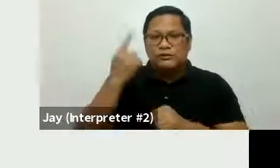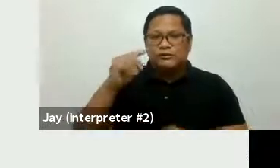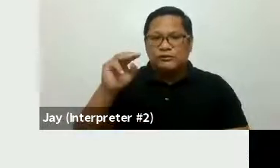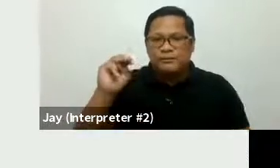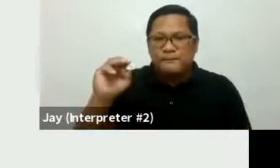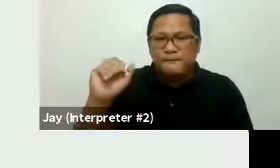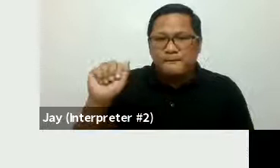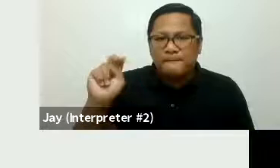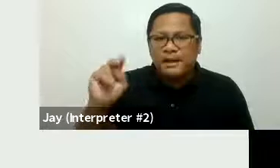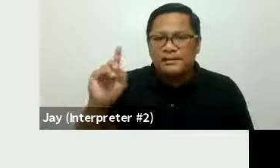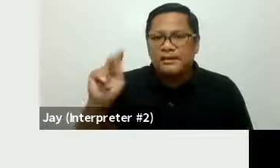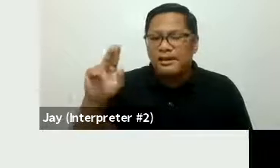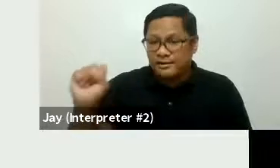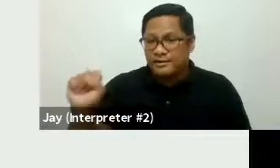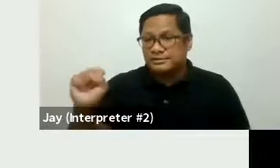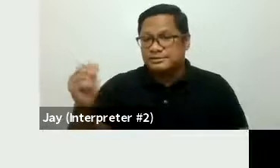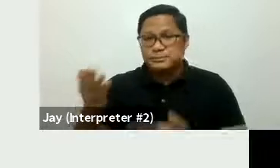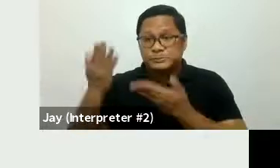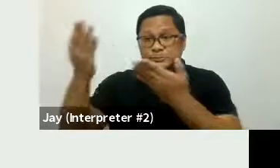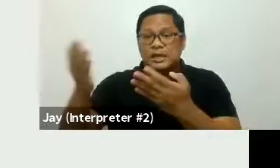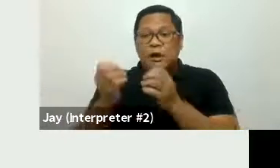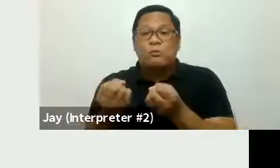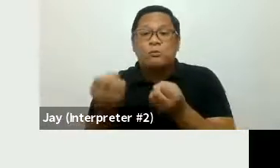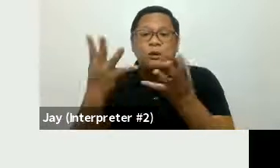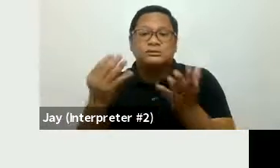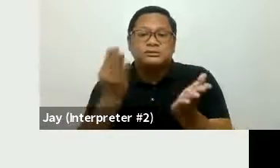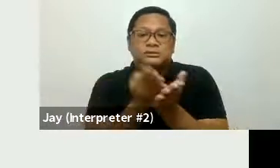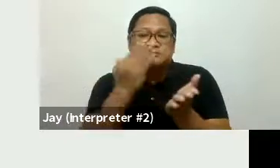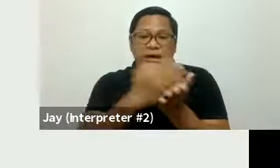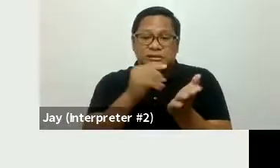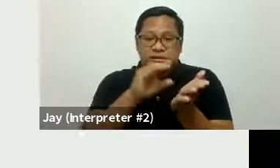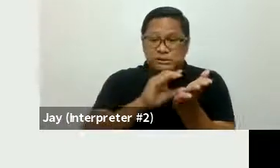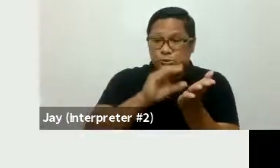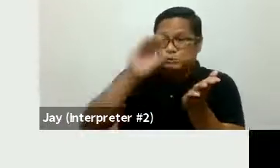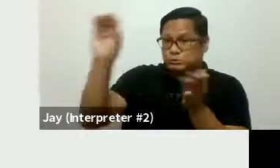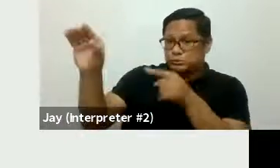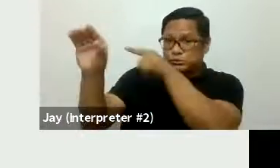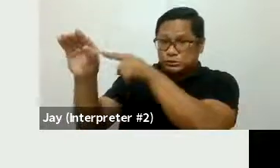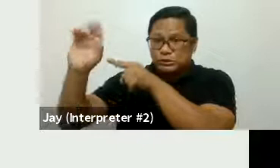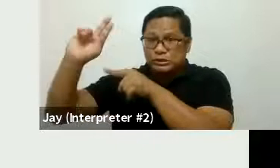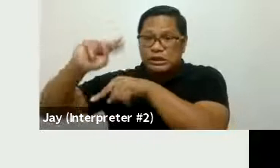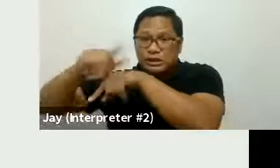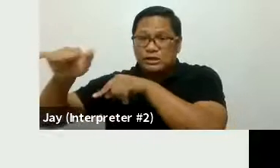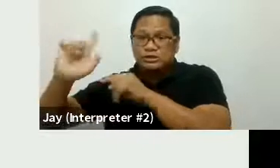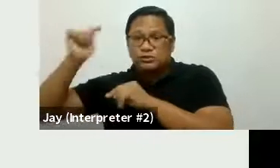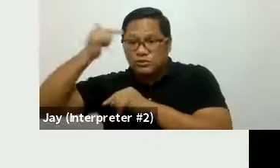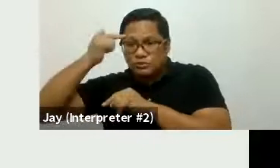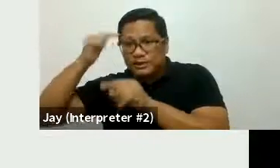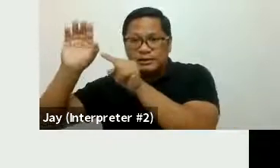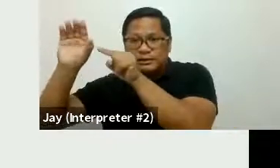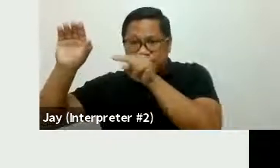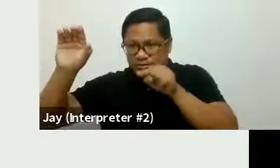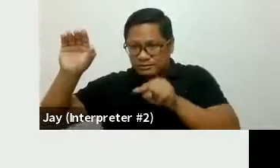this relates to how much of the budget will go into the national government and how much of it will go to the local